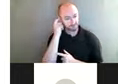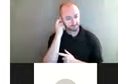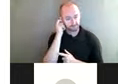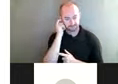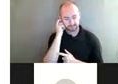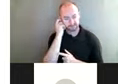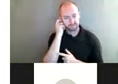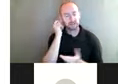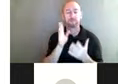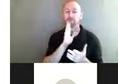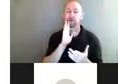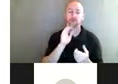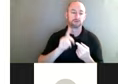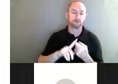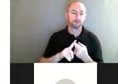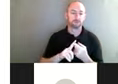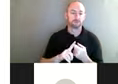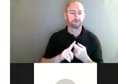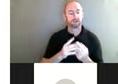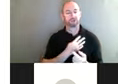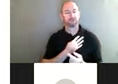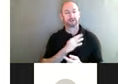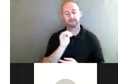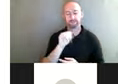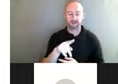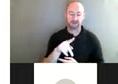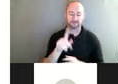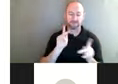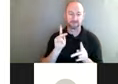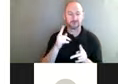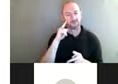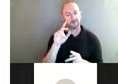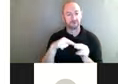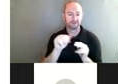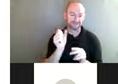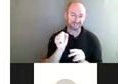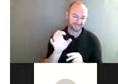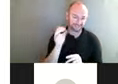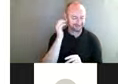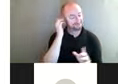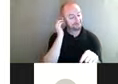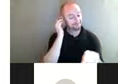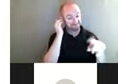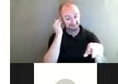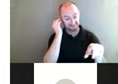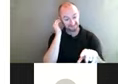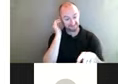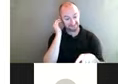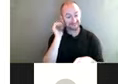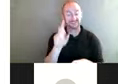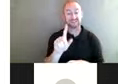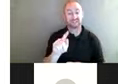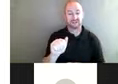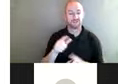to the nerdy map projection side of you right now for about 10 seconds. This particular data set uses the North American datum